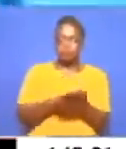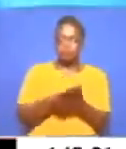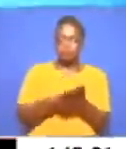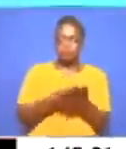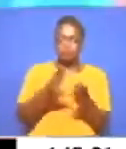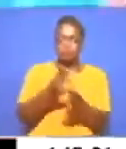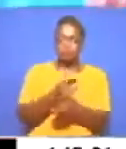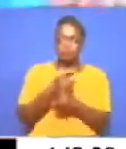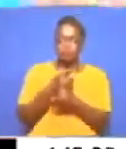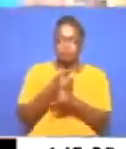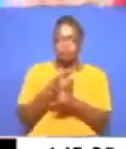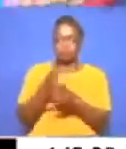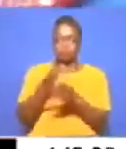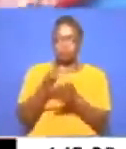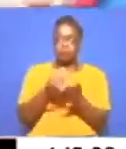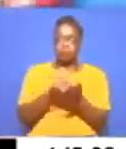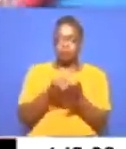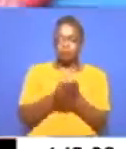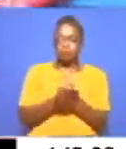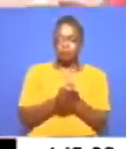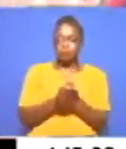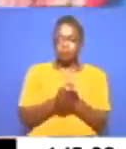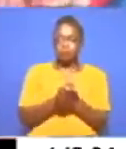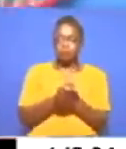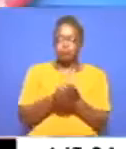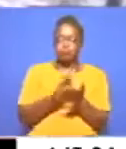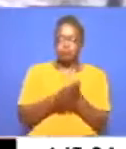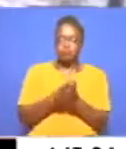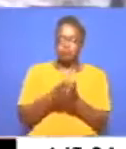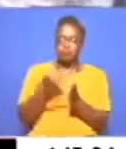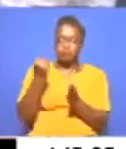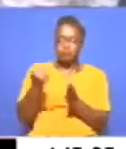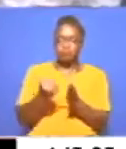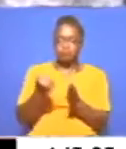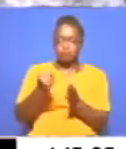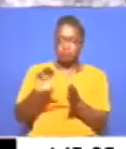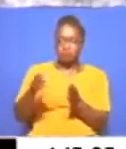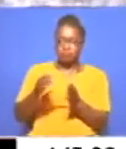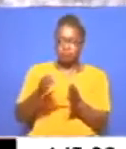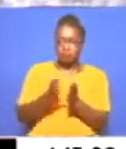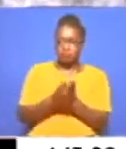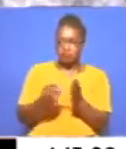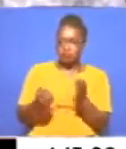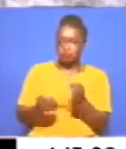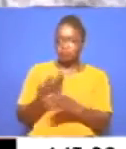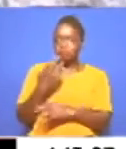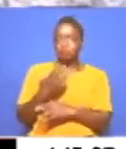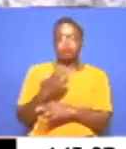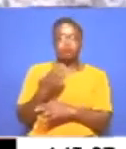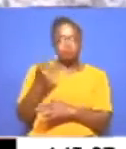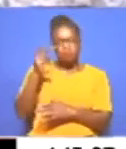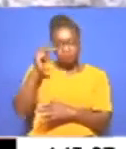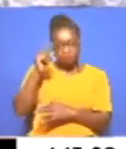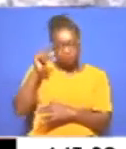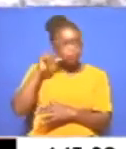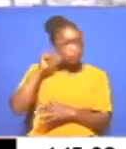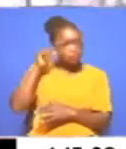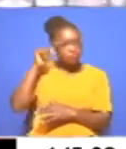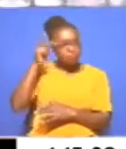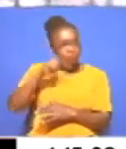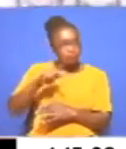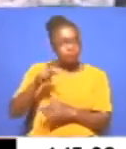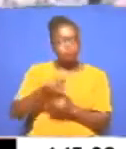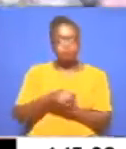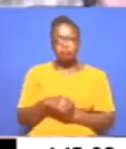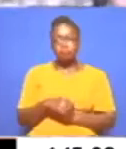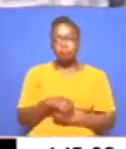centers. Isiolo becomes the fifth county to launch the gender policy after Meru, Makueni, Migori, and Kisumu counties.